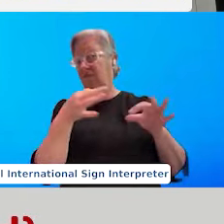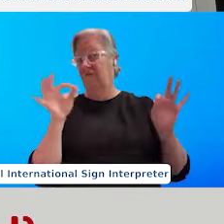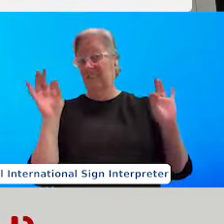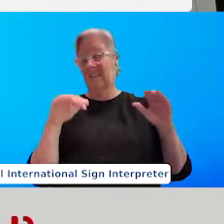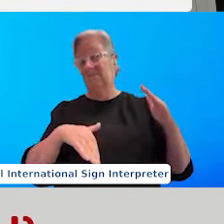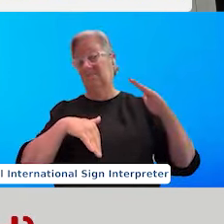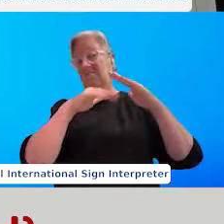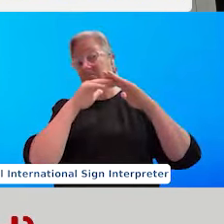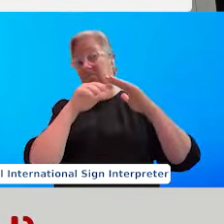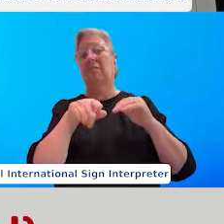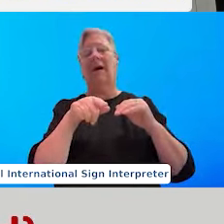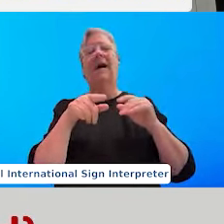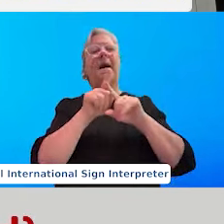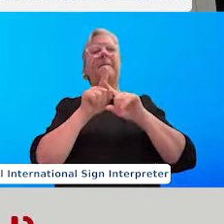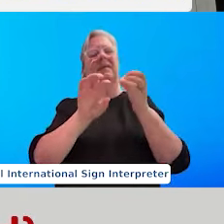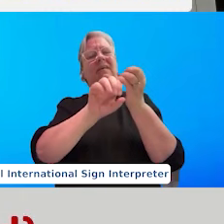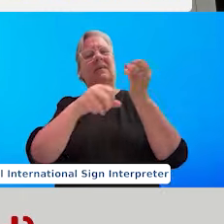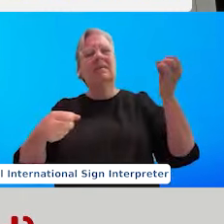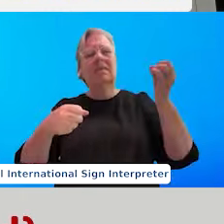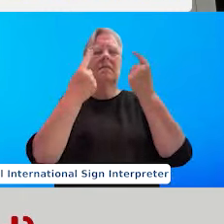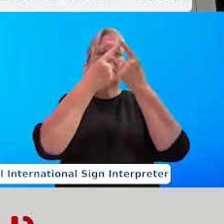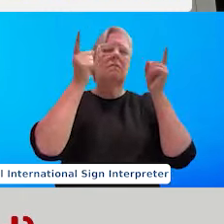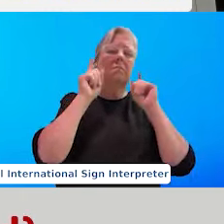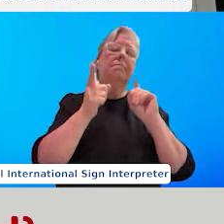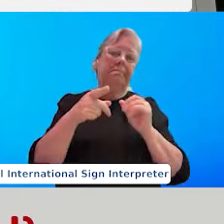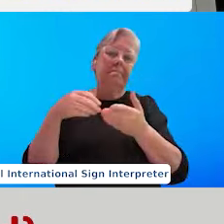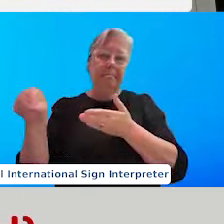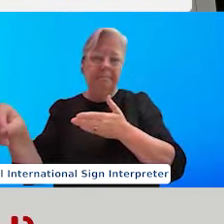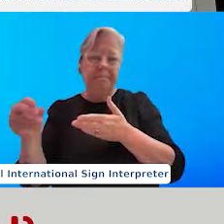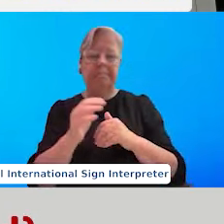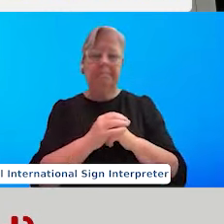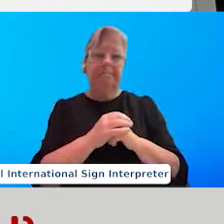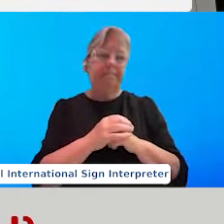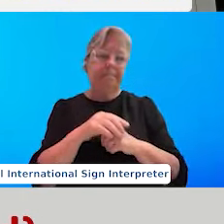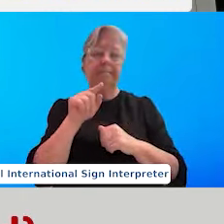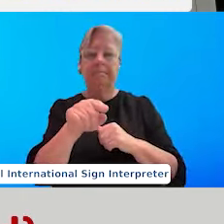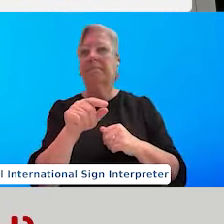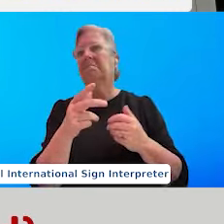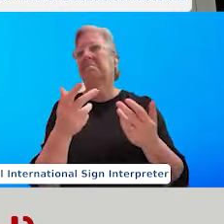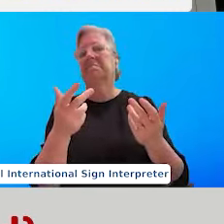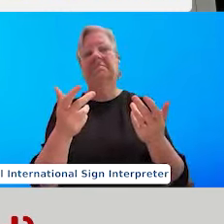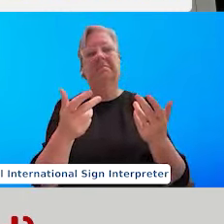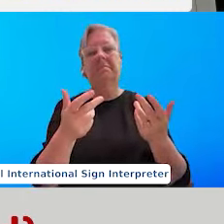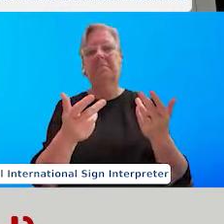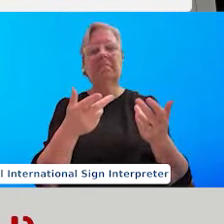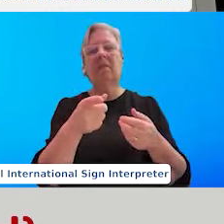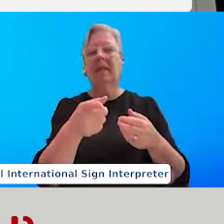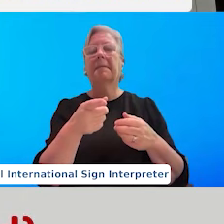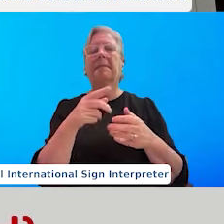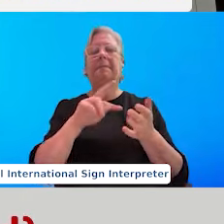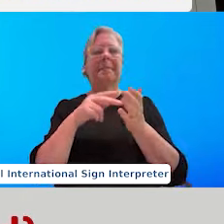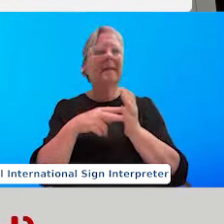free tuition, like first 15 years that they don't have to pay up to their first bachelor